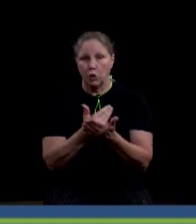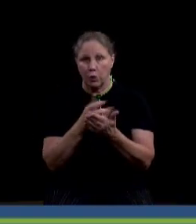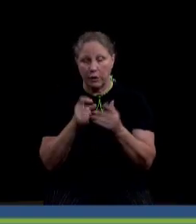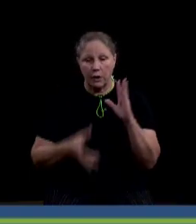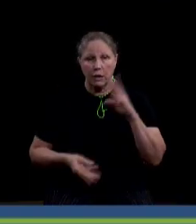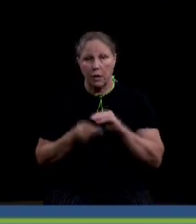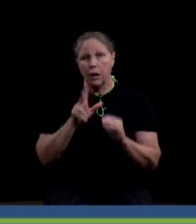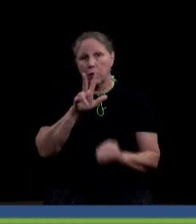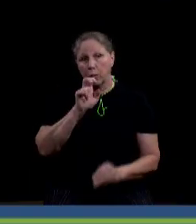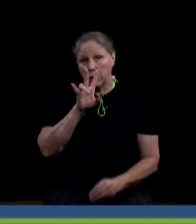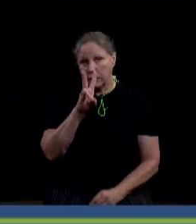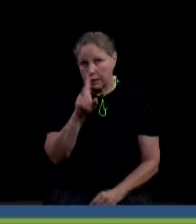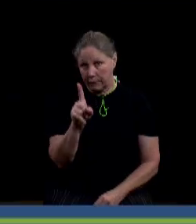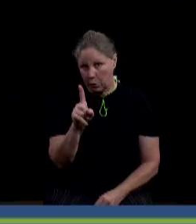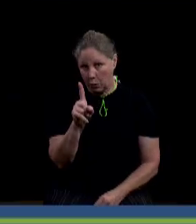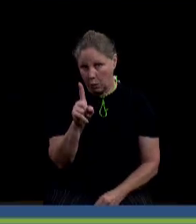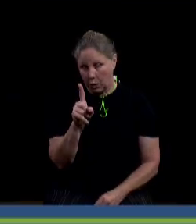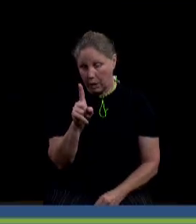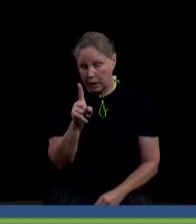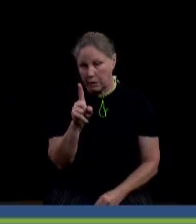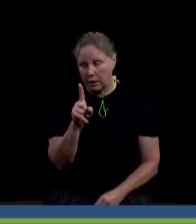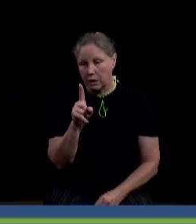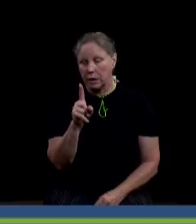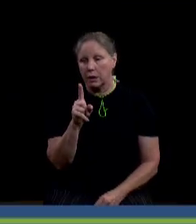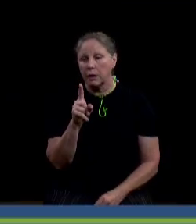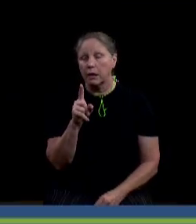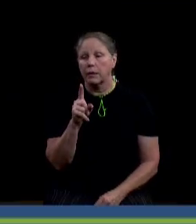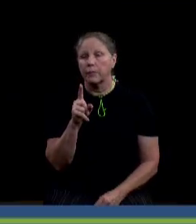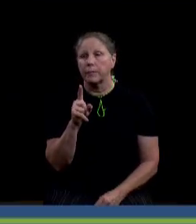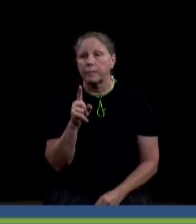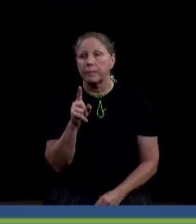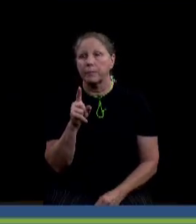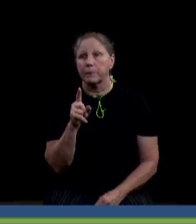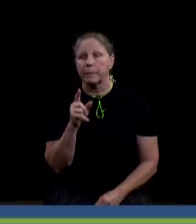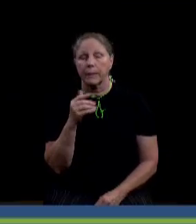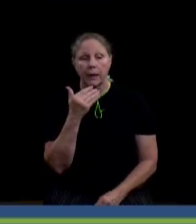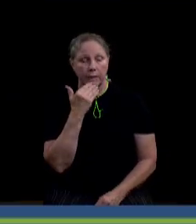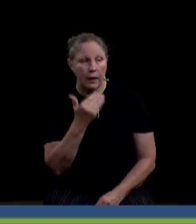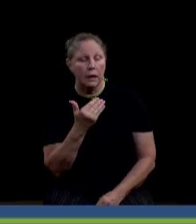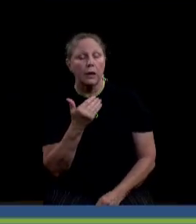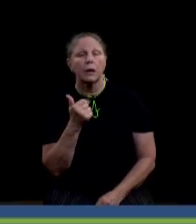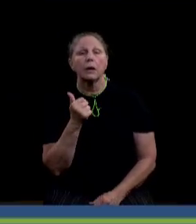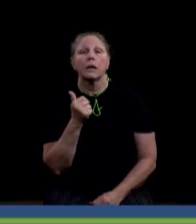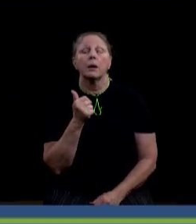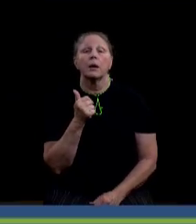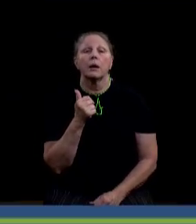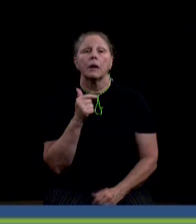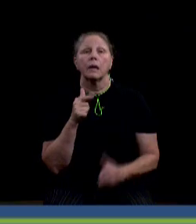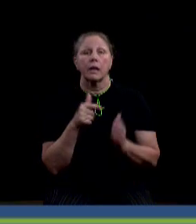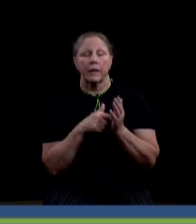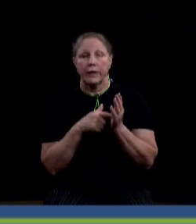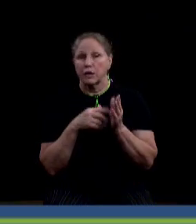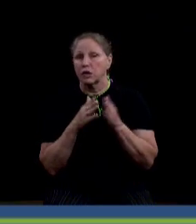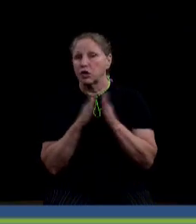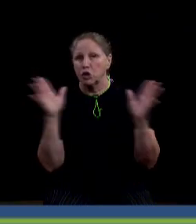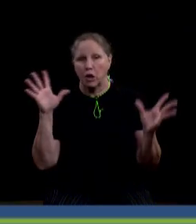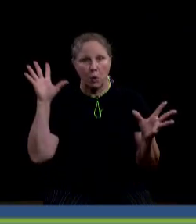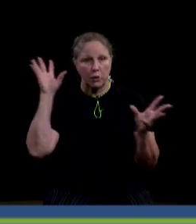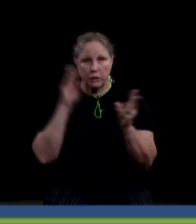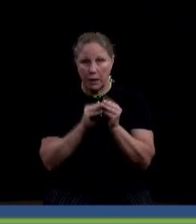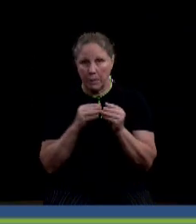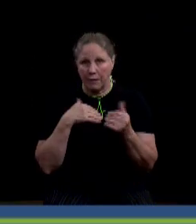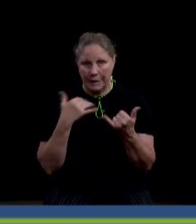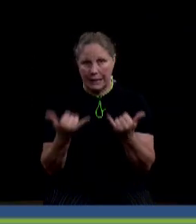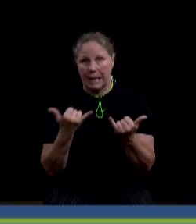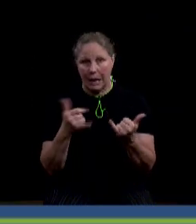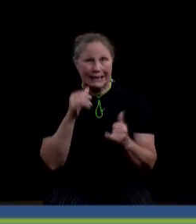one. Thank you. So this is just a general summary of where we are as of yesterday. 145